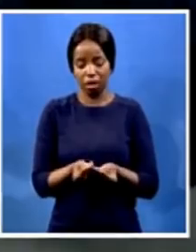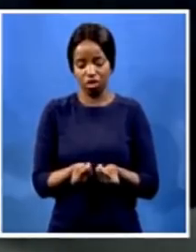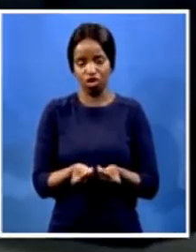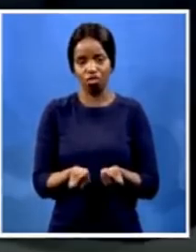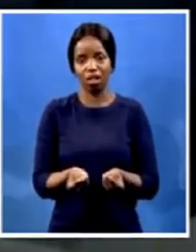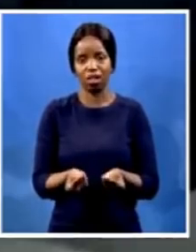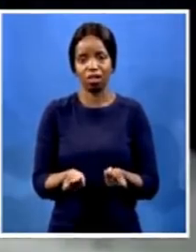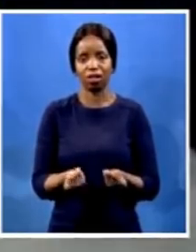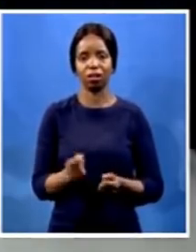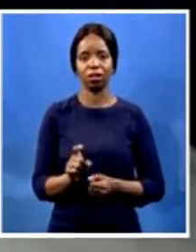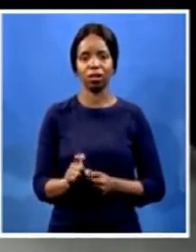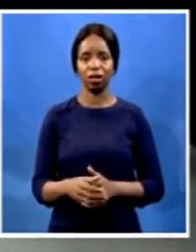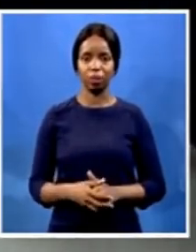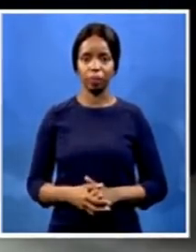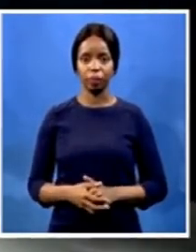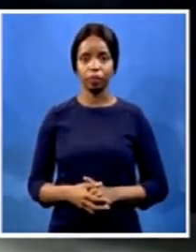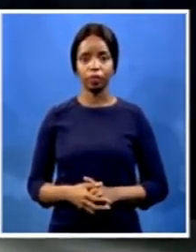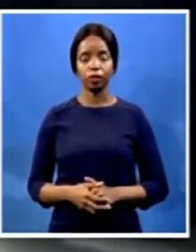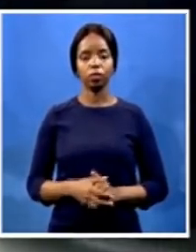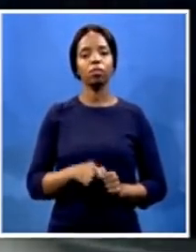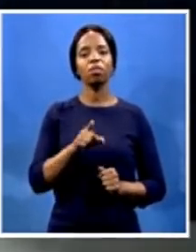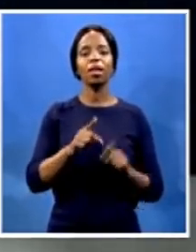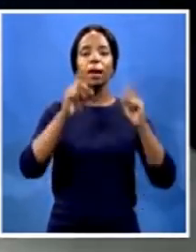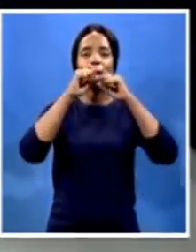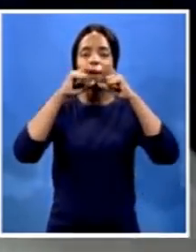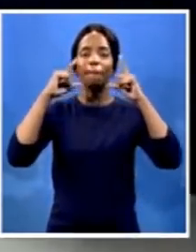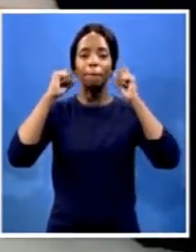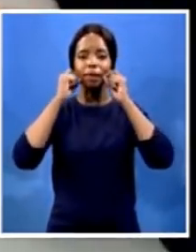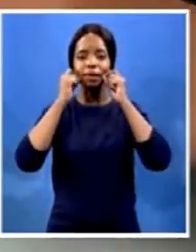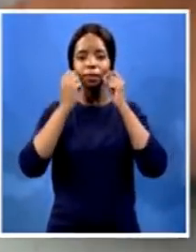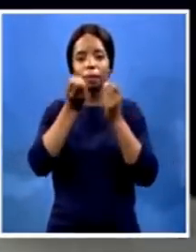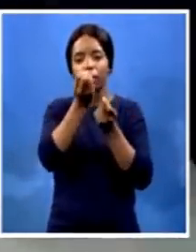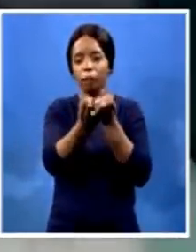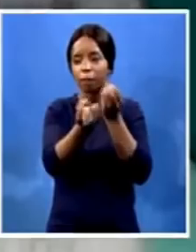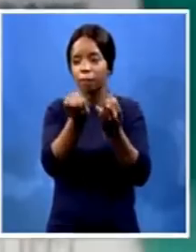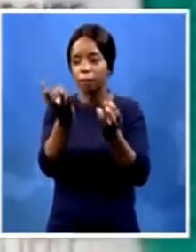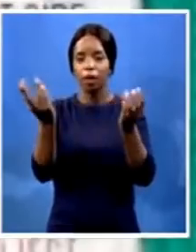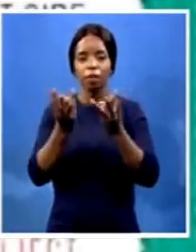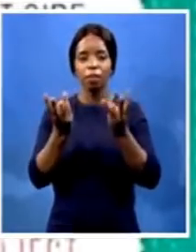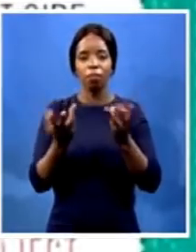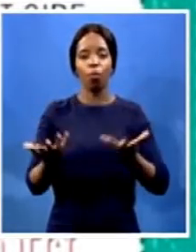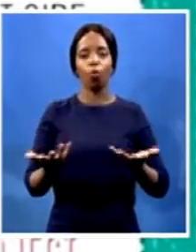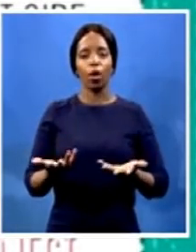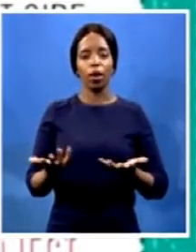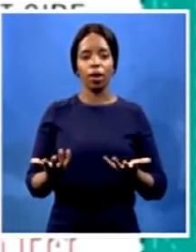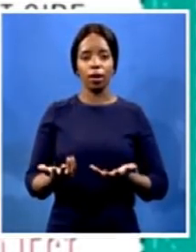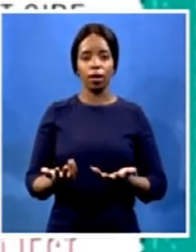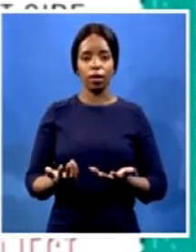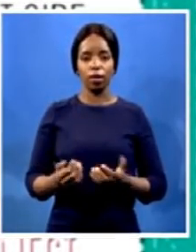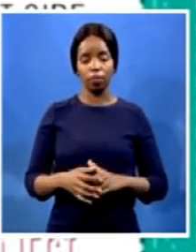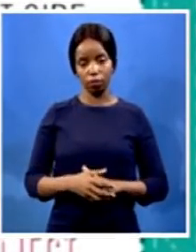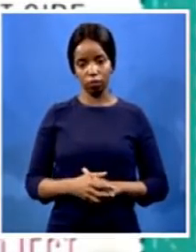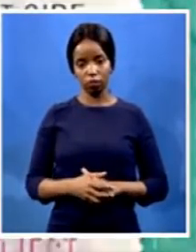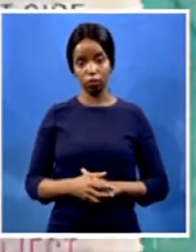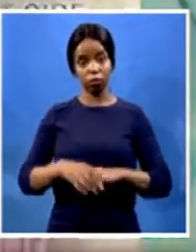you distributing these masks? So the idea behind making the mask was to actually distribute